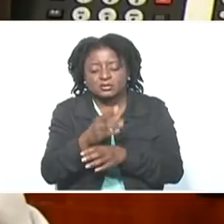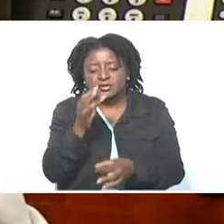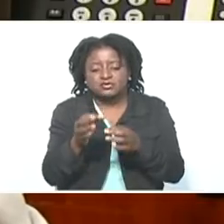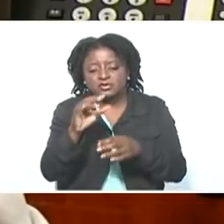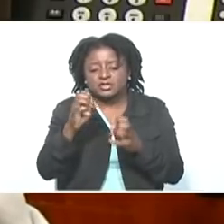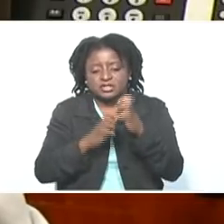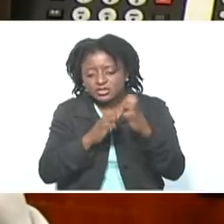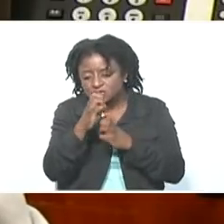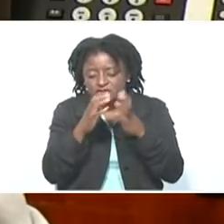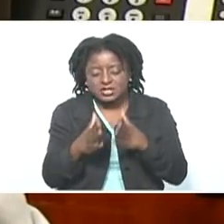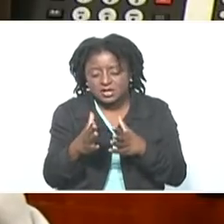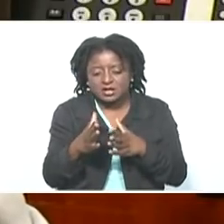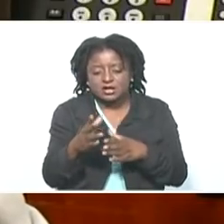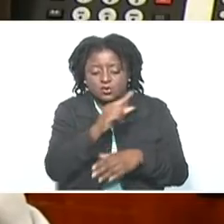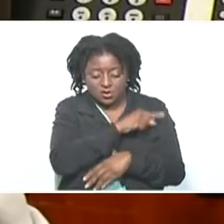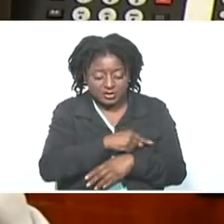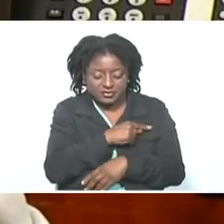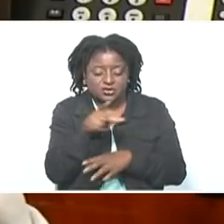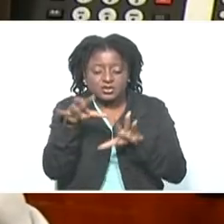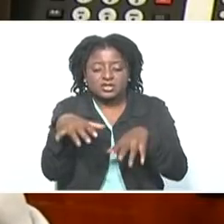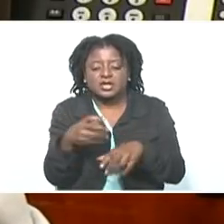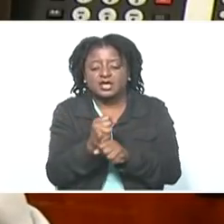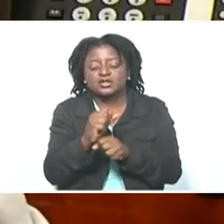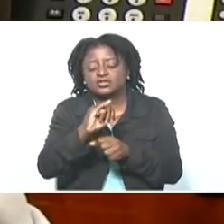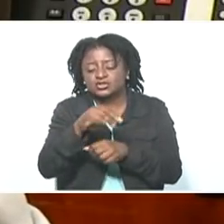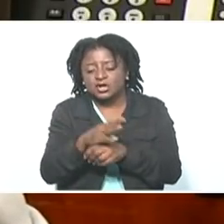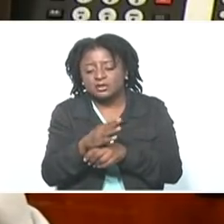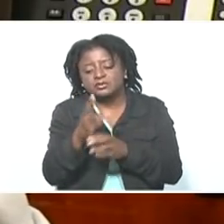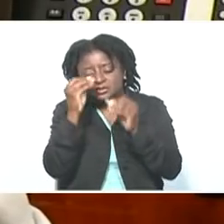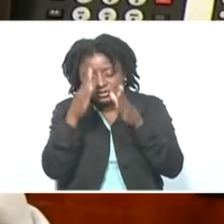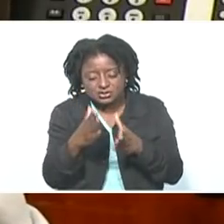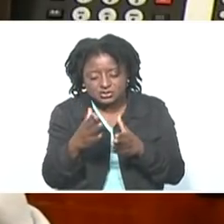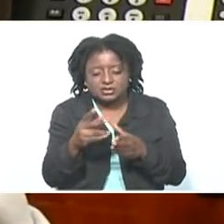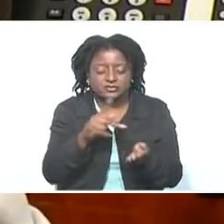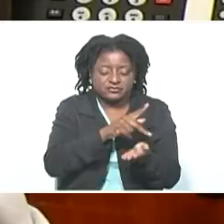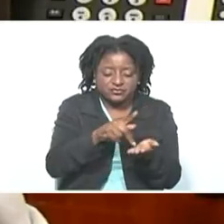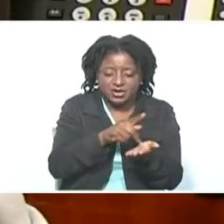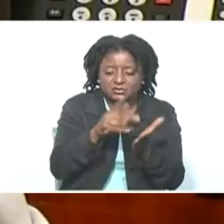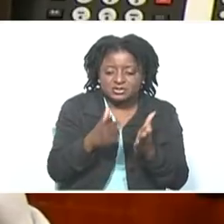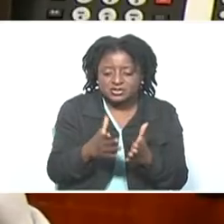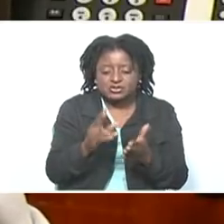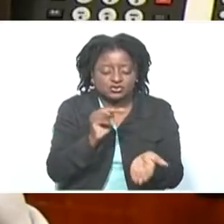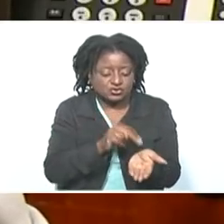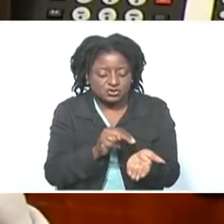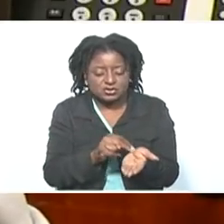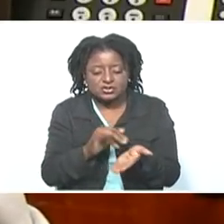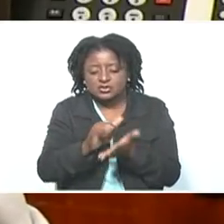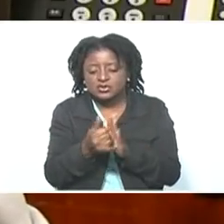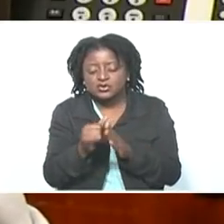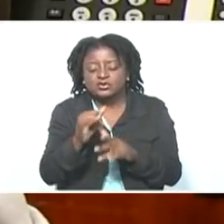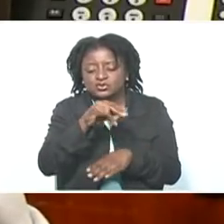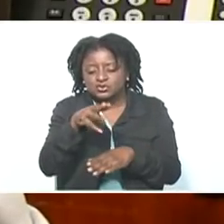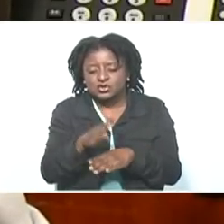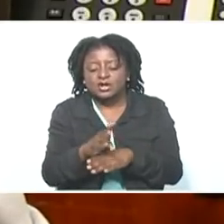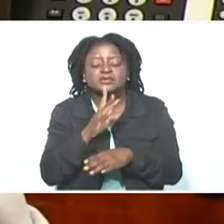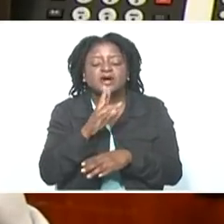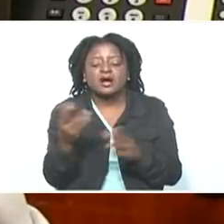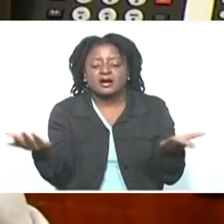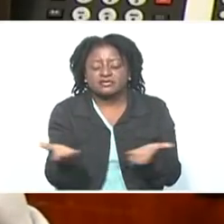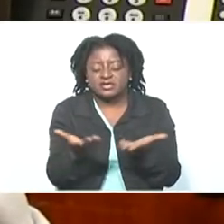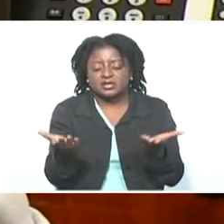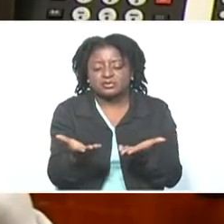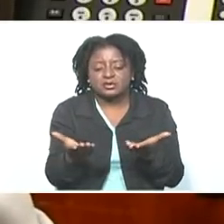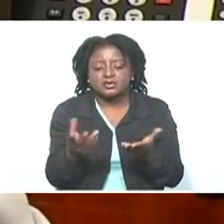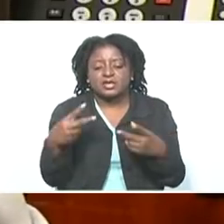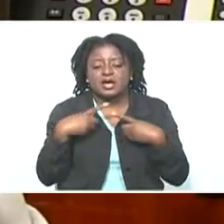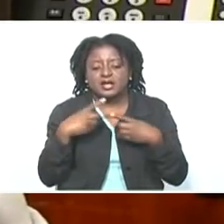get a job. Pharmacists, nurses, those jobs are actively available. We had somebody at a large job fair come